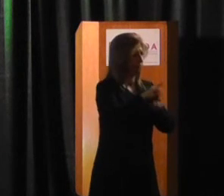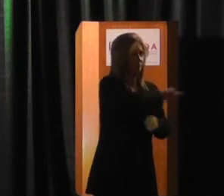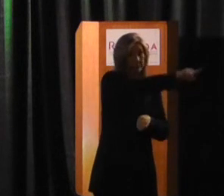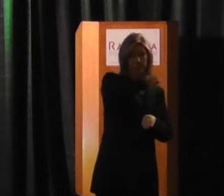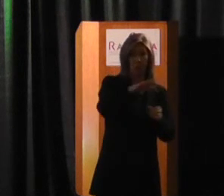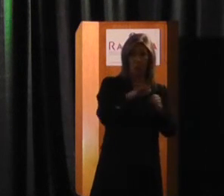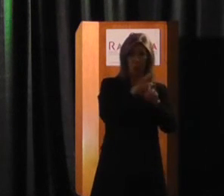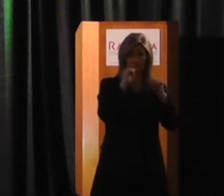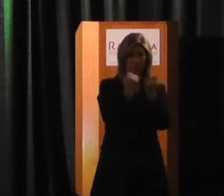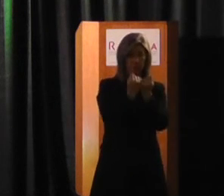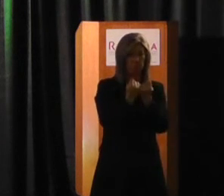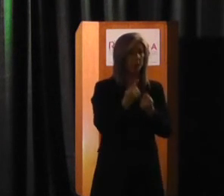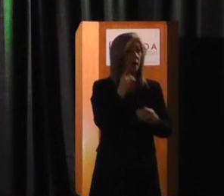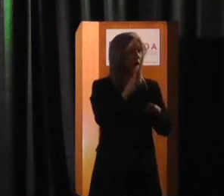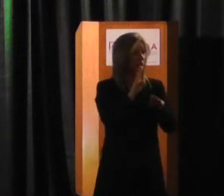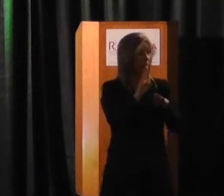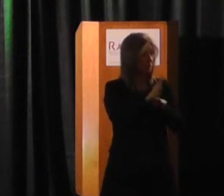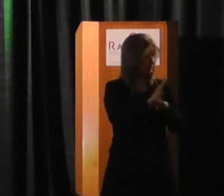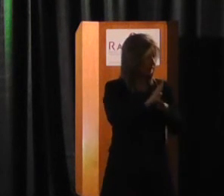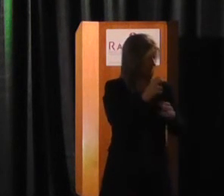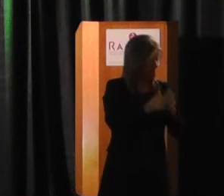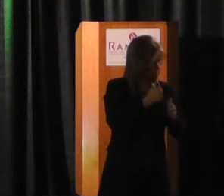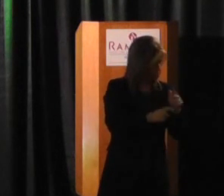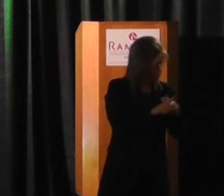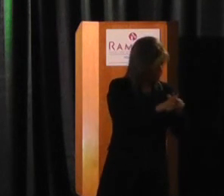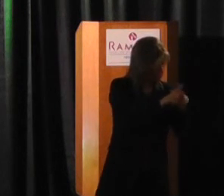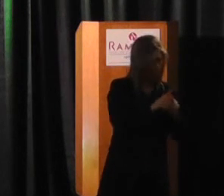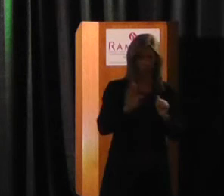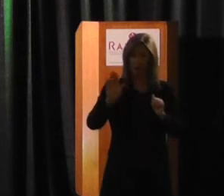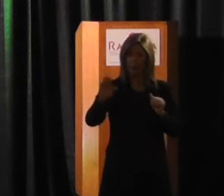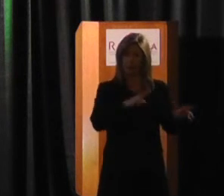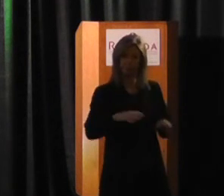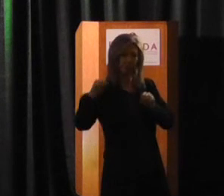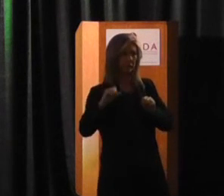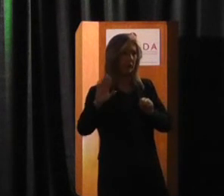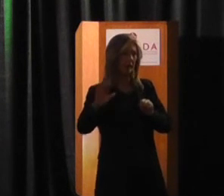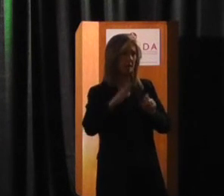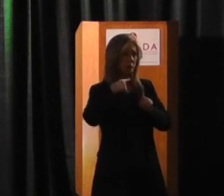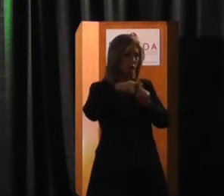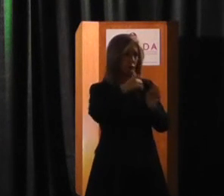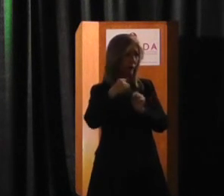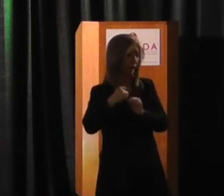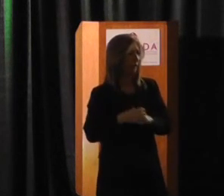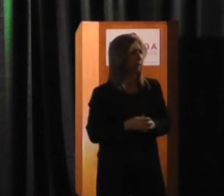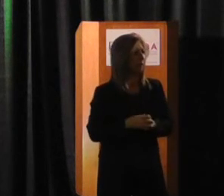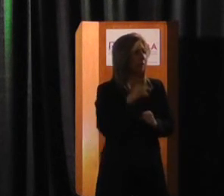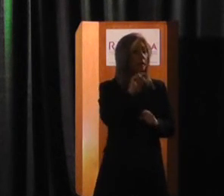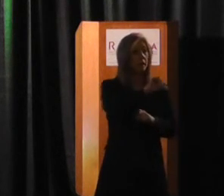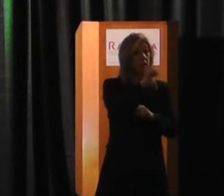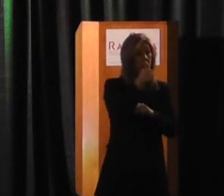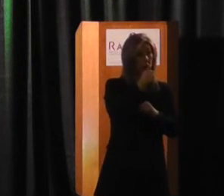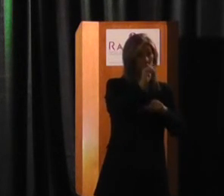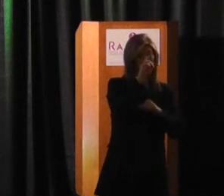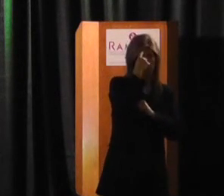problem area for the business was actually his greatest strength. Another employer asked the same question. He stated,